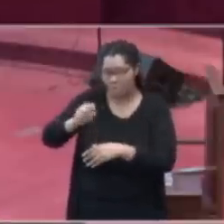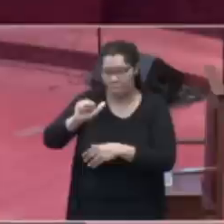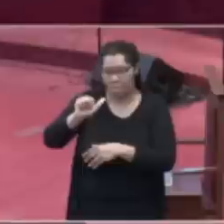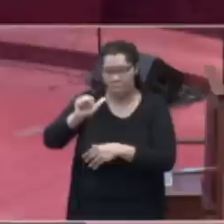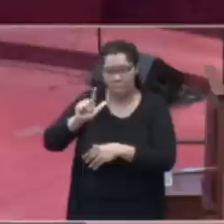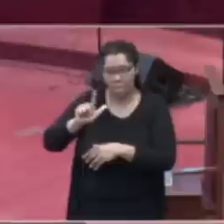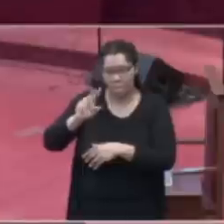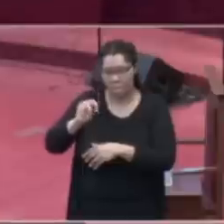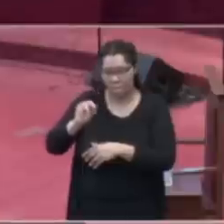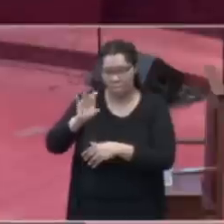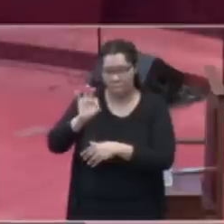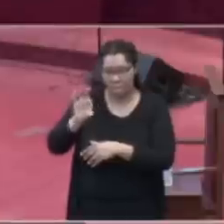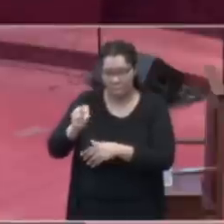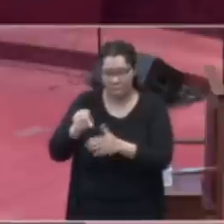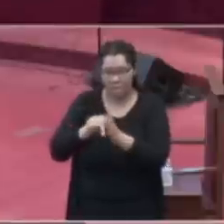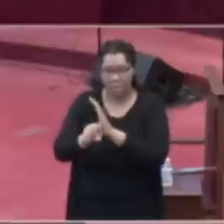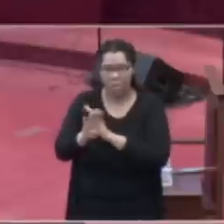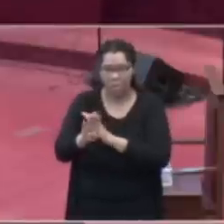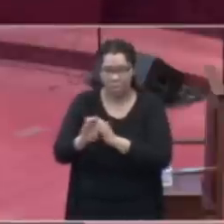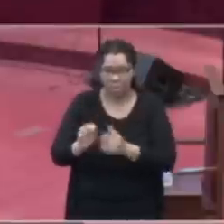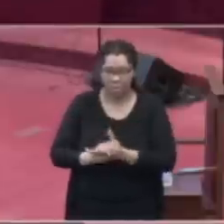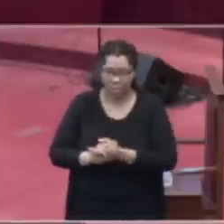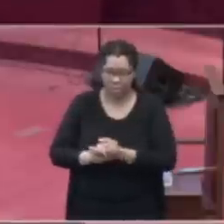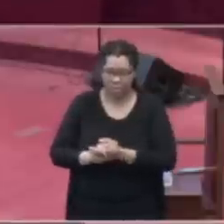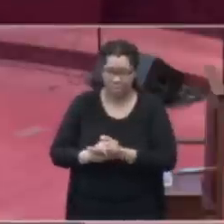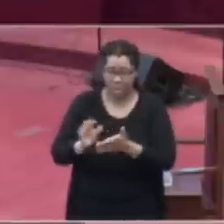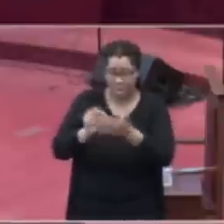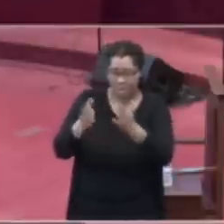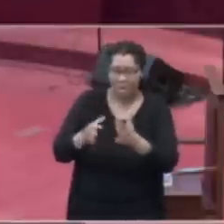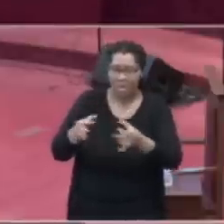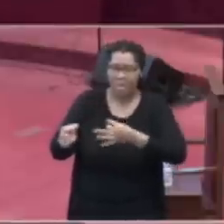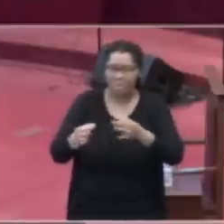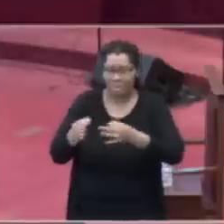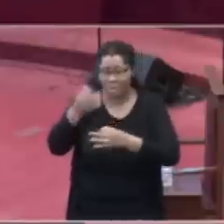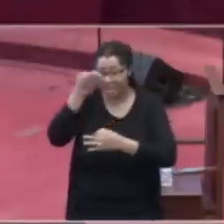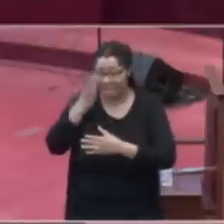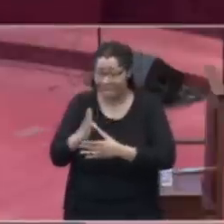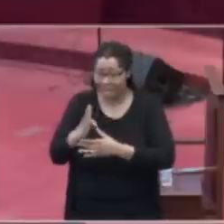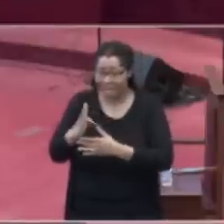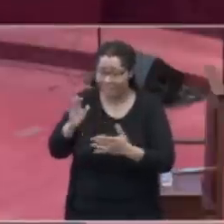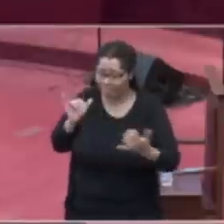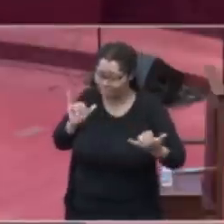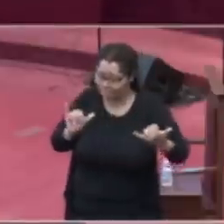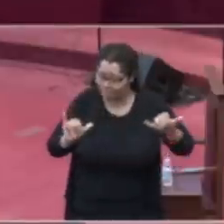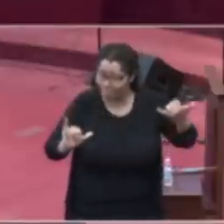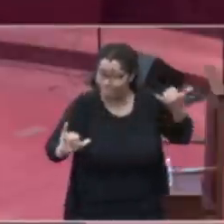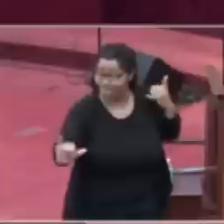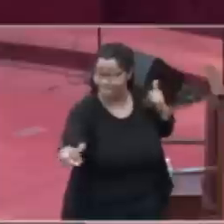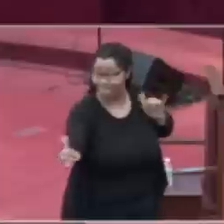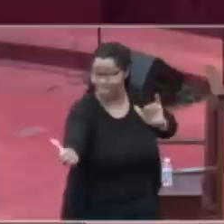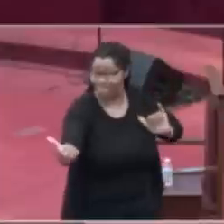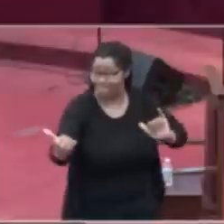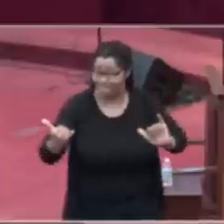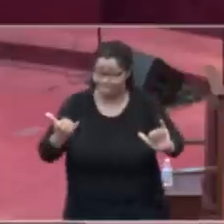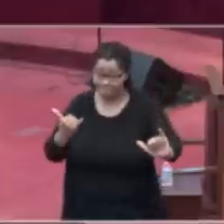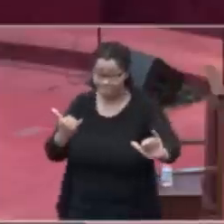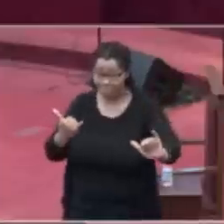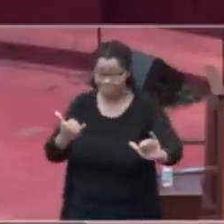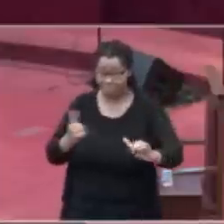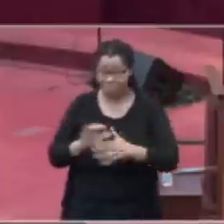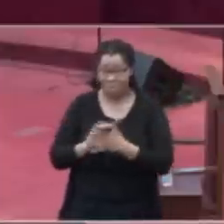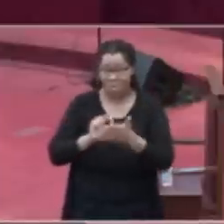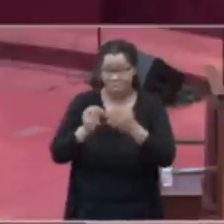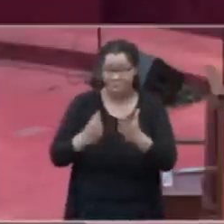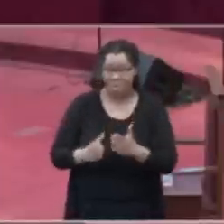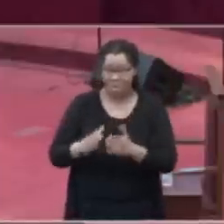4, where the psalmist expresses the eternal stretch of God when the psalmist says,